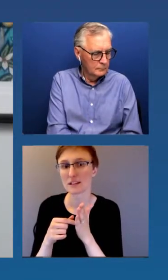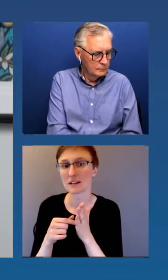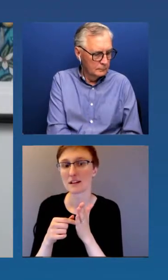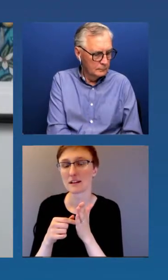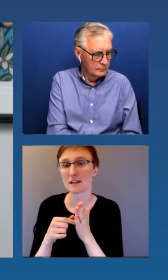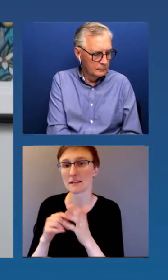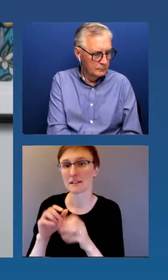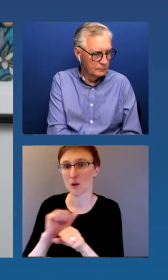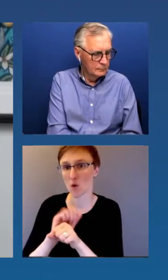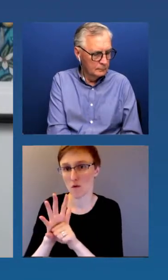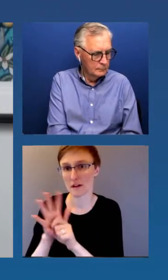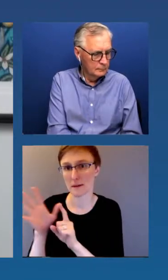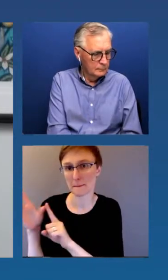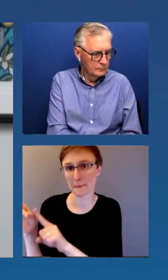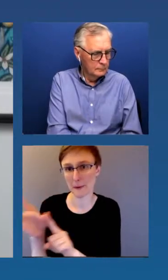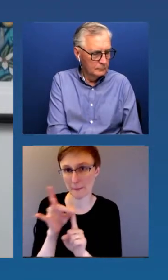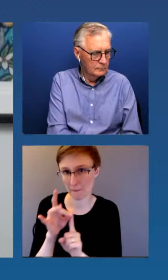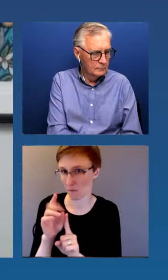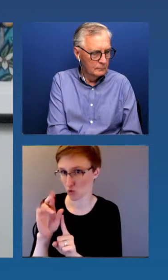And first of all, there is,